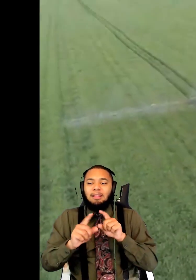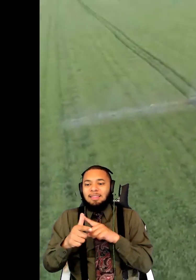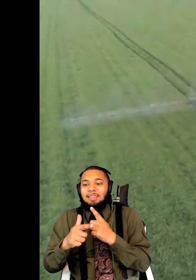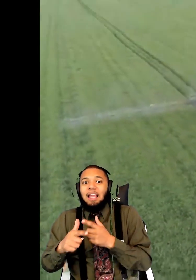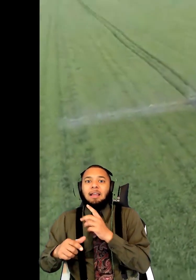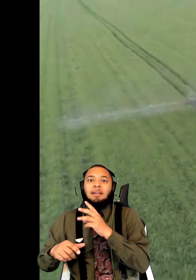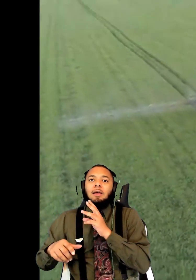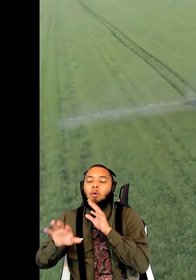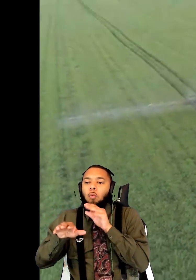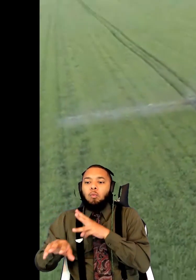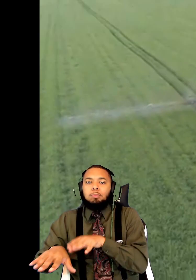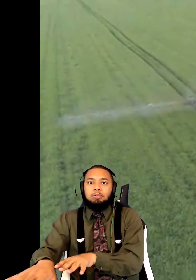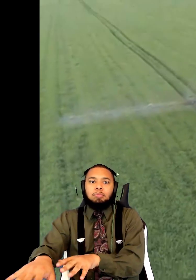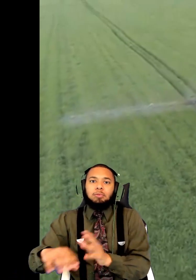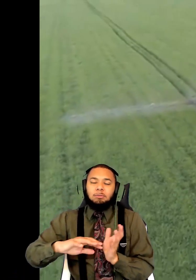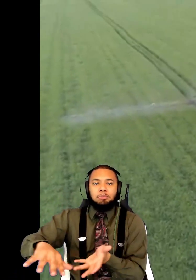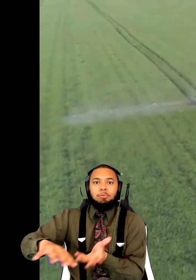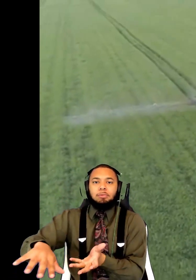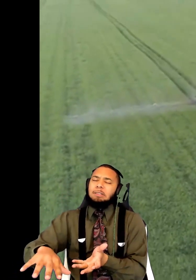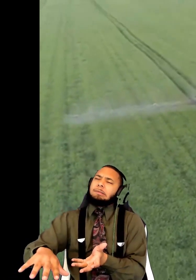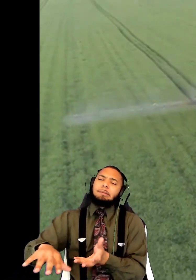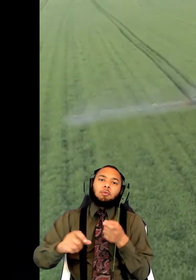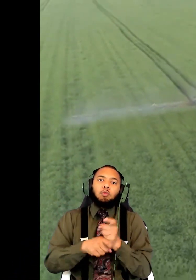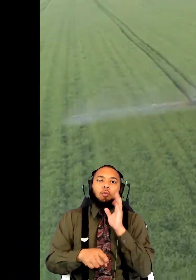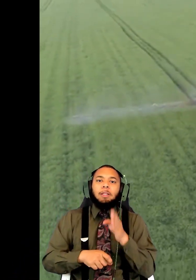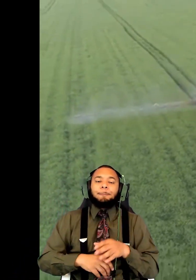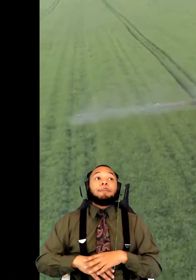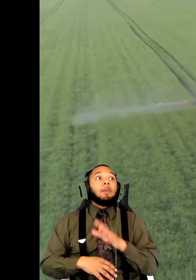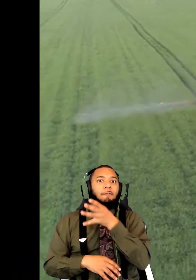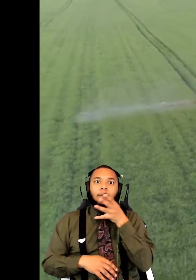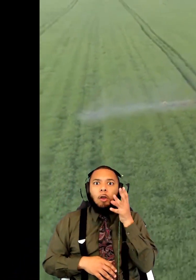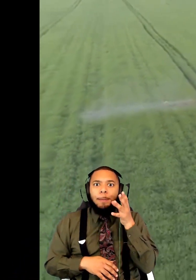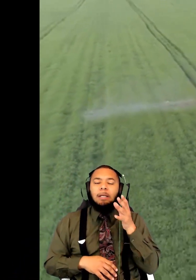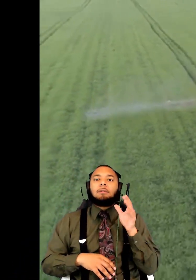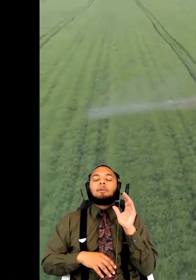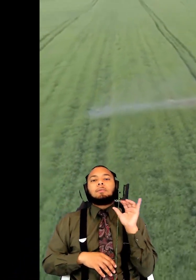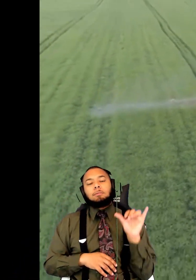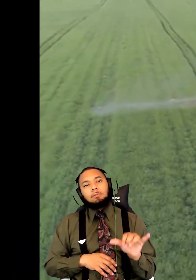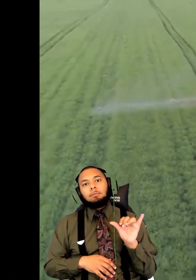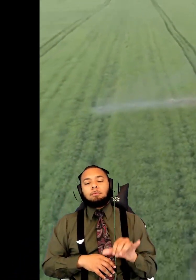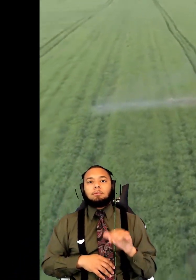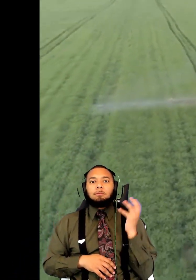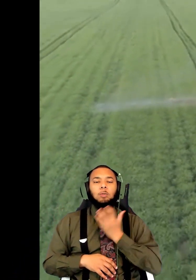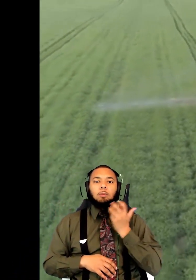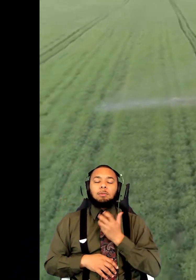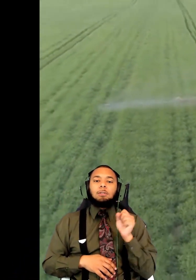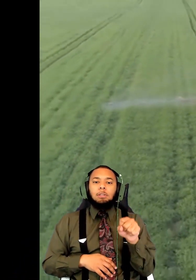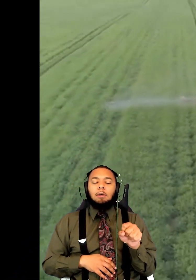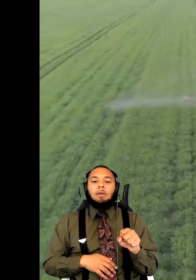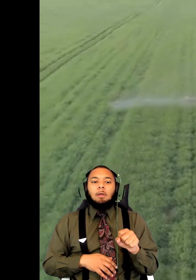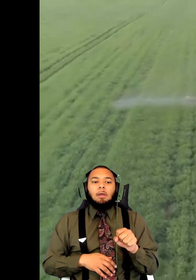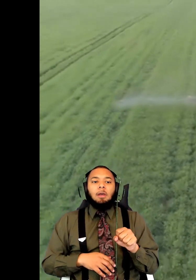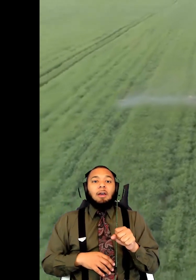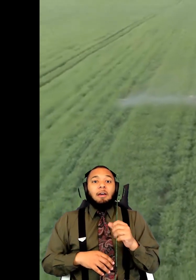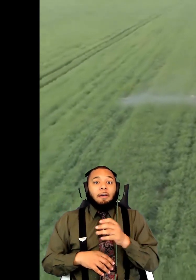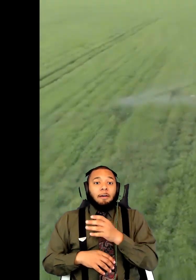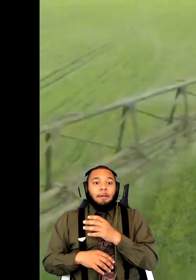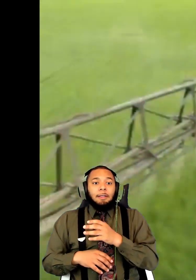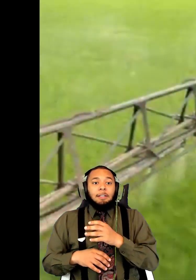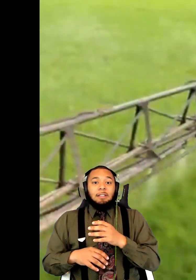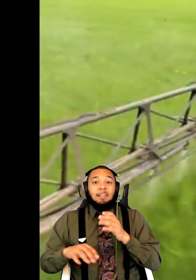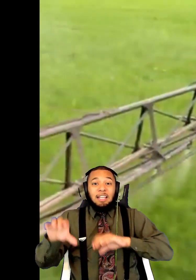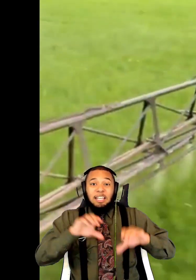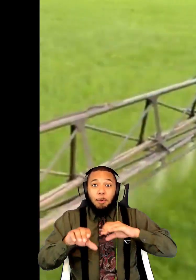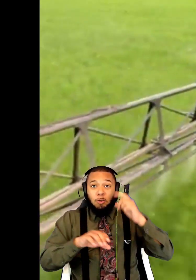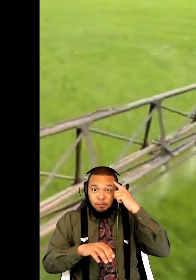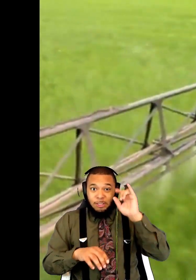heavily. A lot of the agriculture that we do, so, the farming for growing food. And